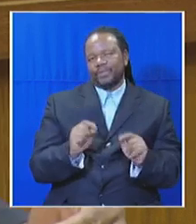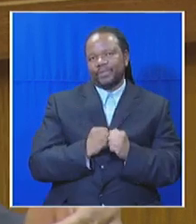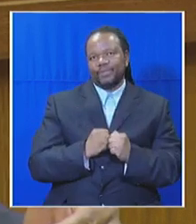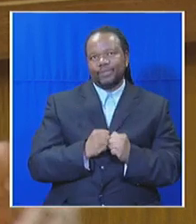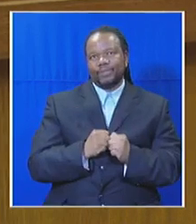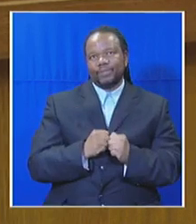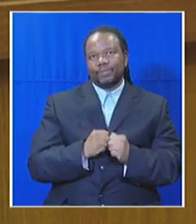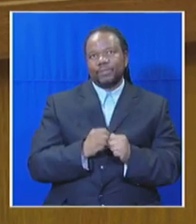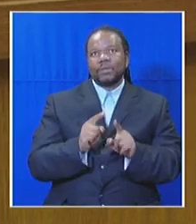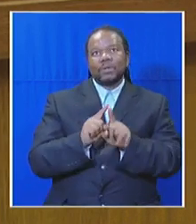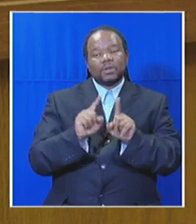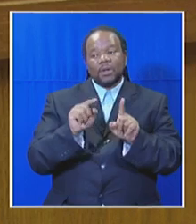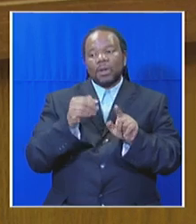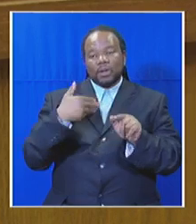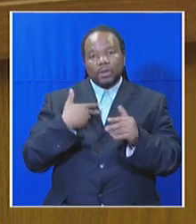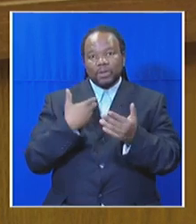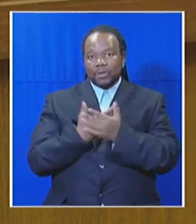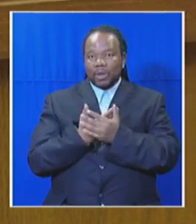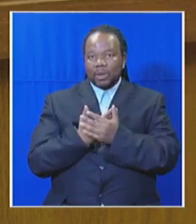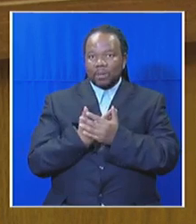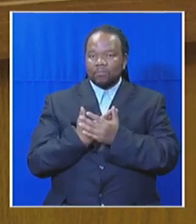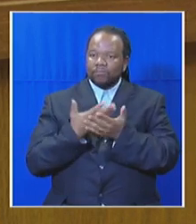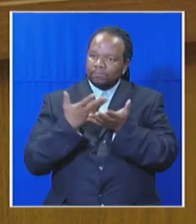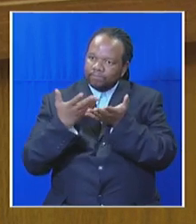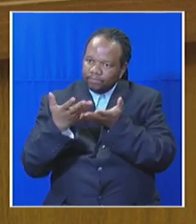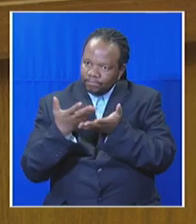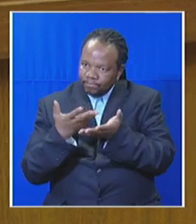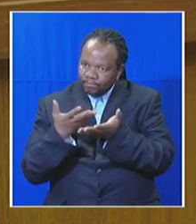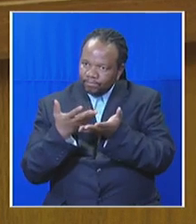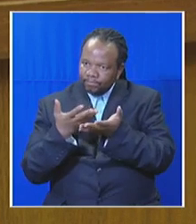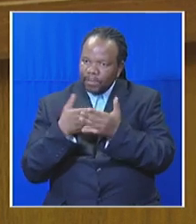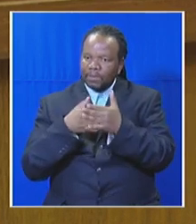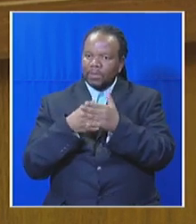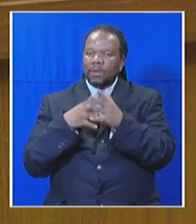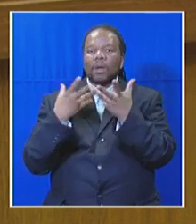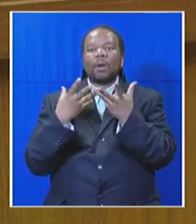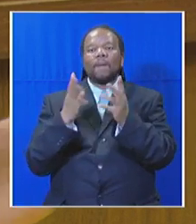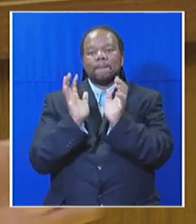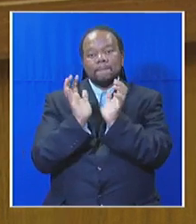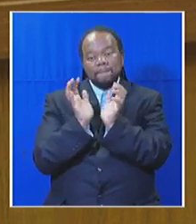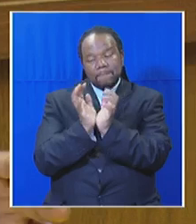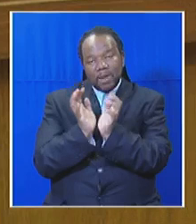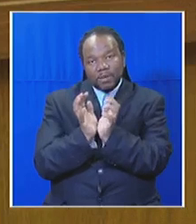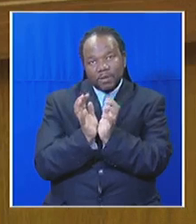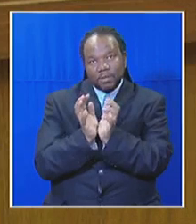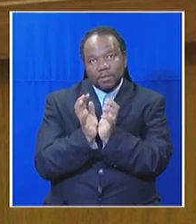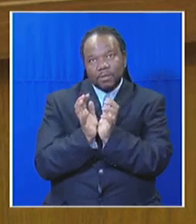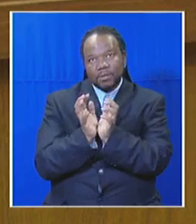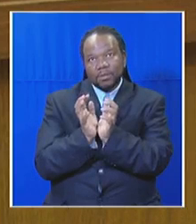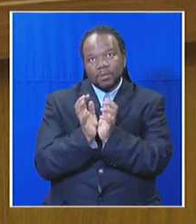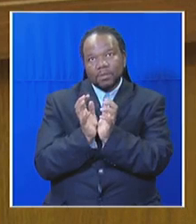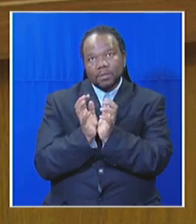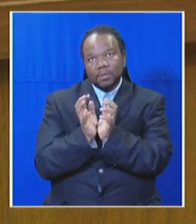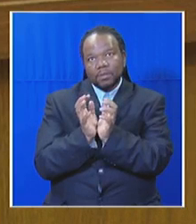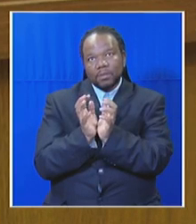is a limit to which you can go. We met, I sent I think I was among